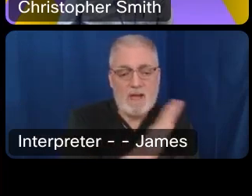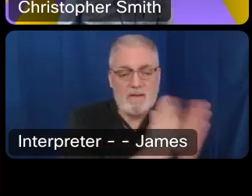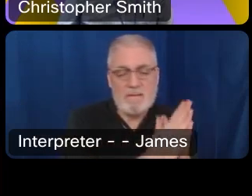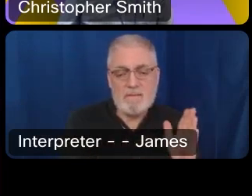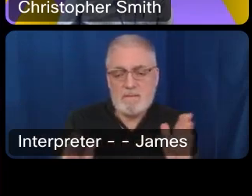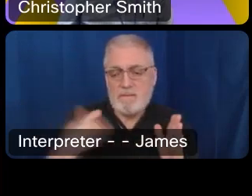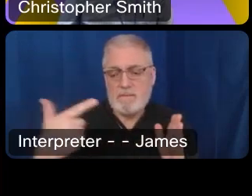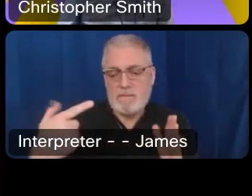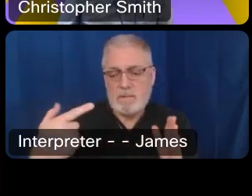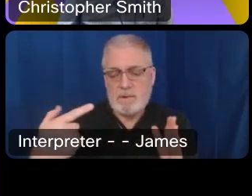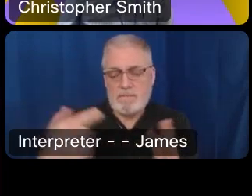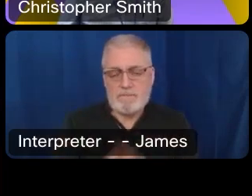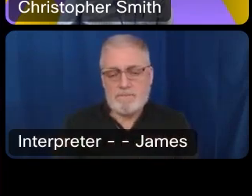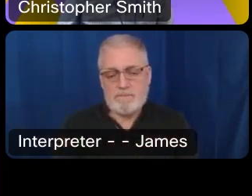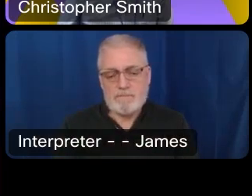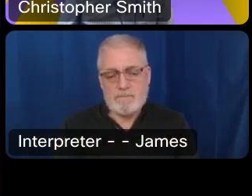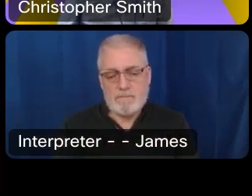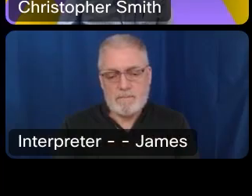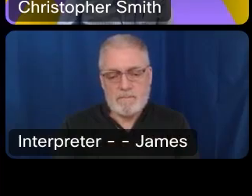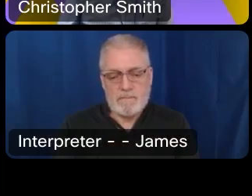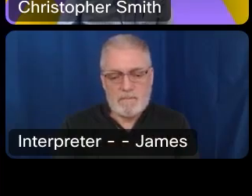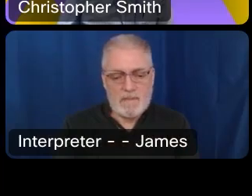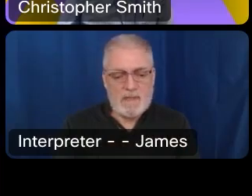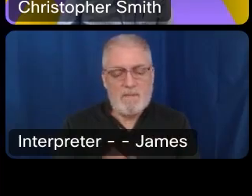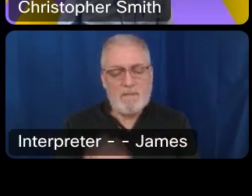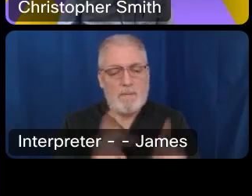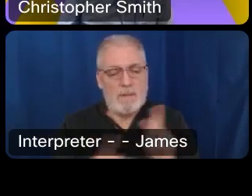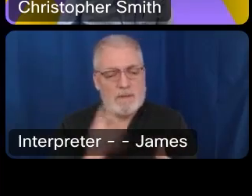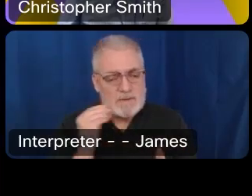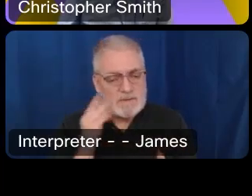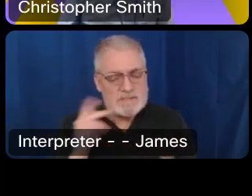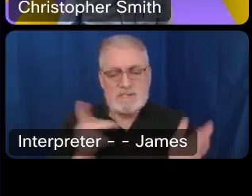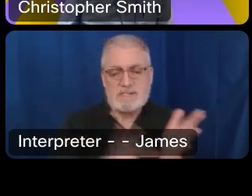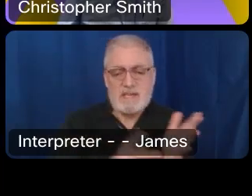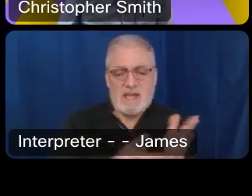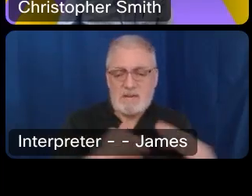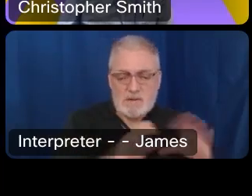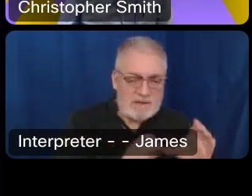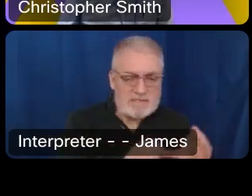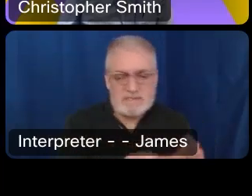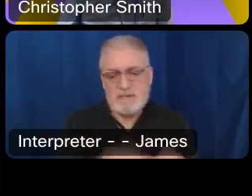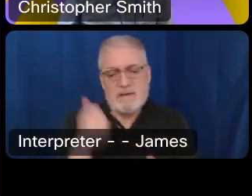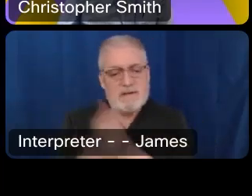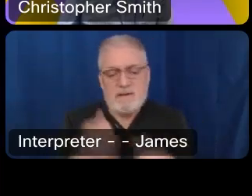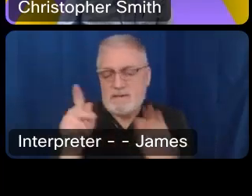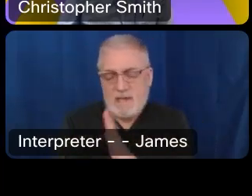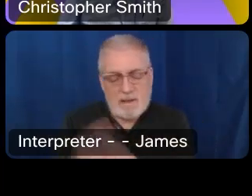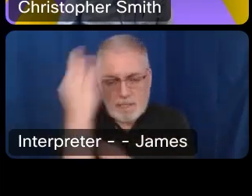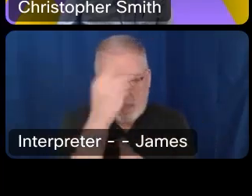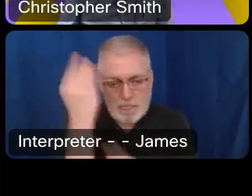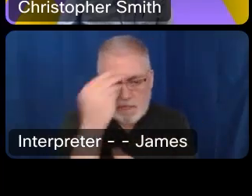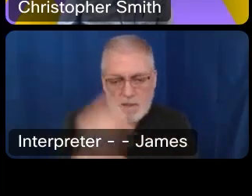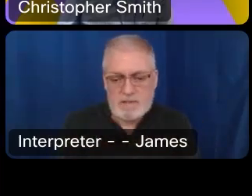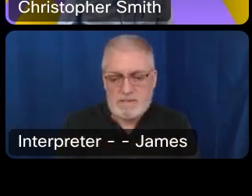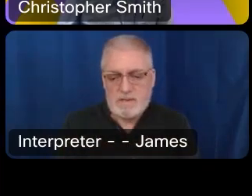families with a child or adolescent experiences psychiatric crisis, including suicidal thoughts, aggressive outbursts, school